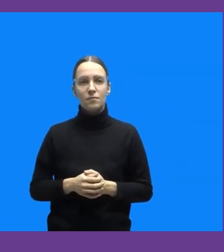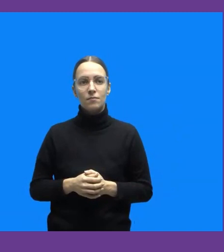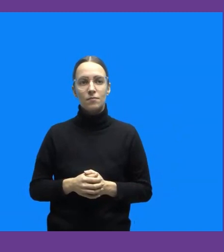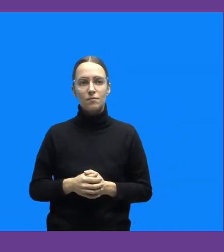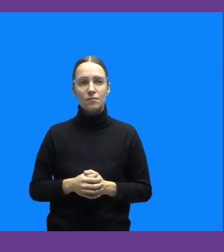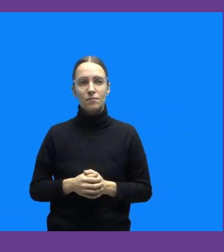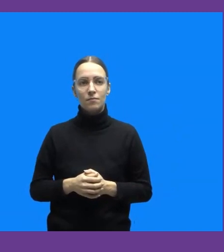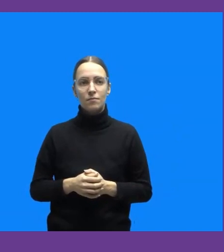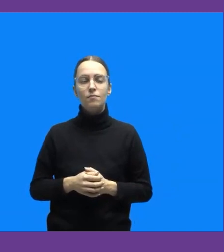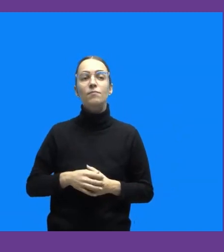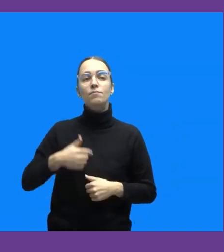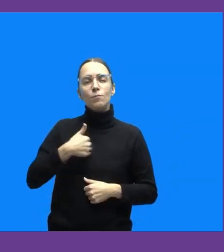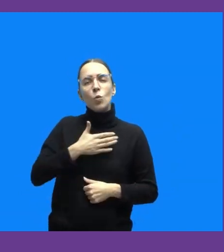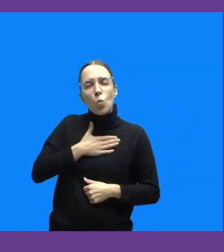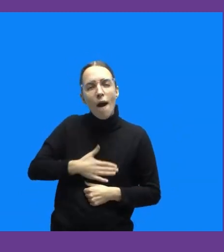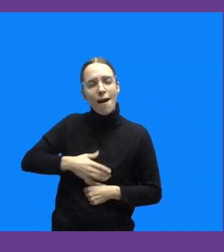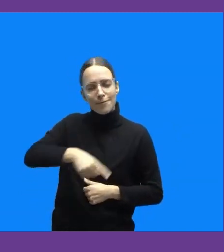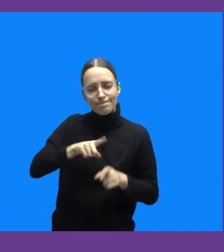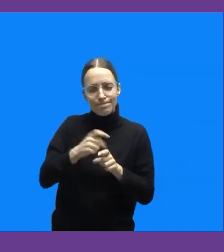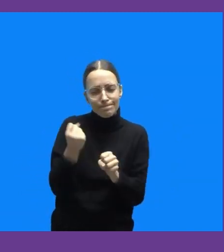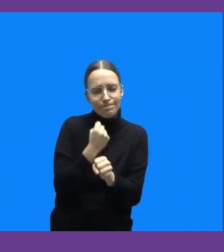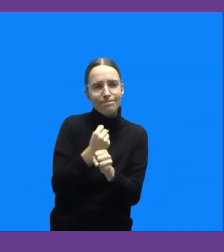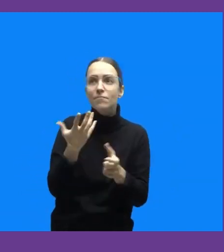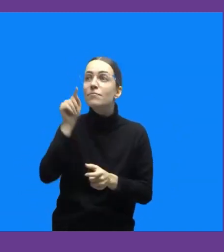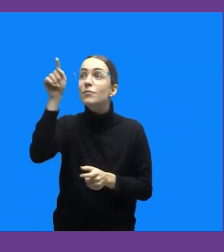they consider they can do in the future.